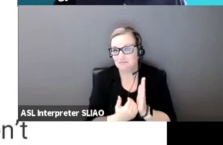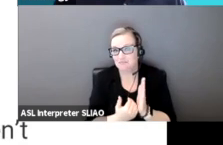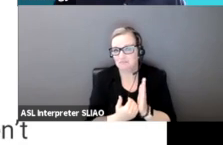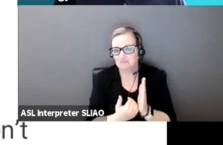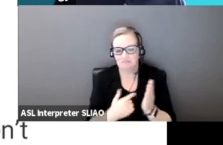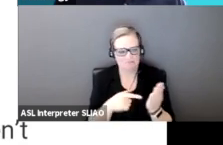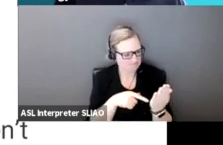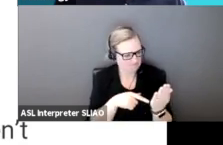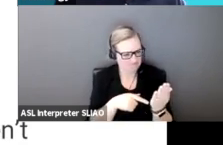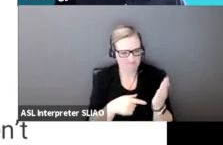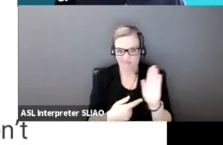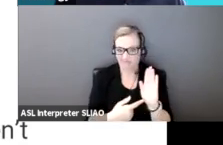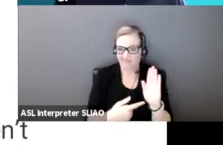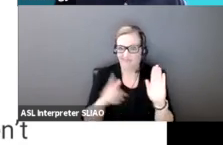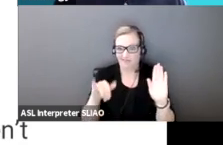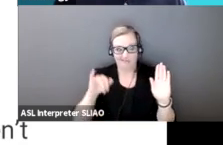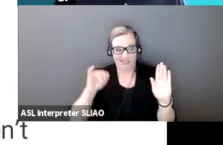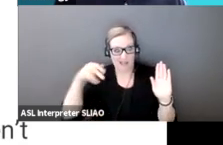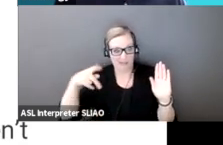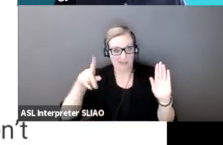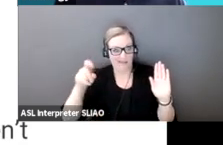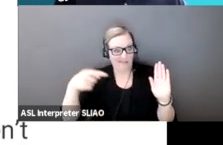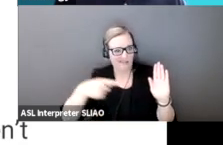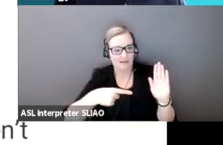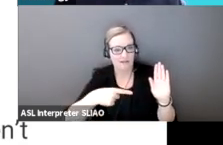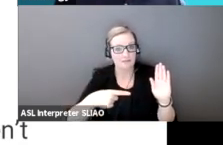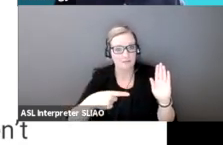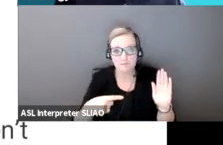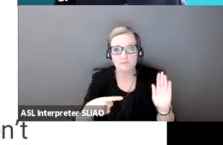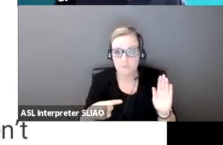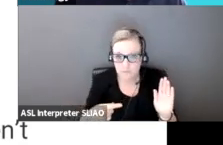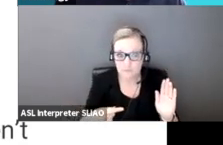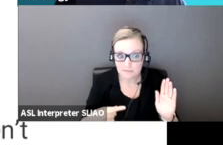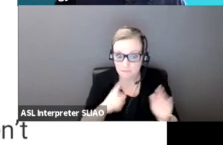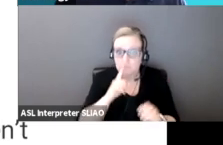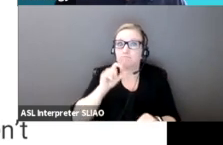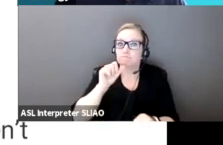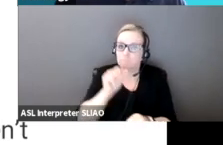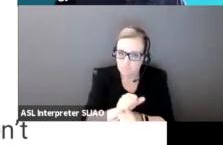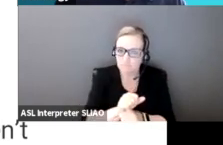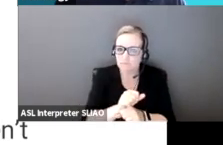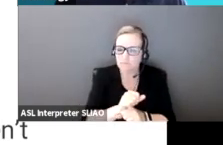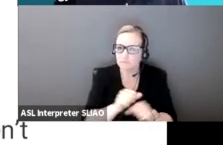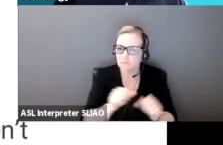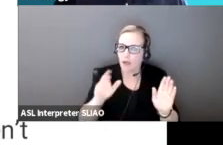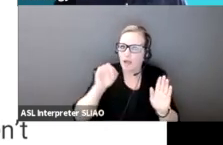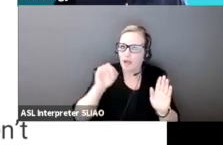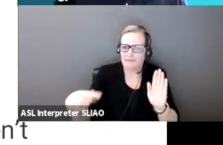of customer lists as IP, when in fact they're fundamentally something that you work on.